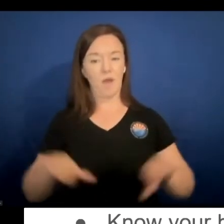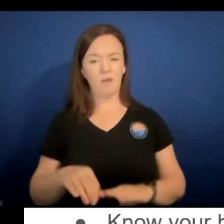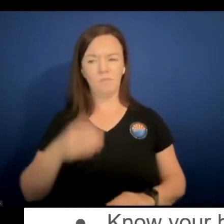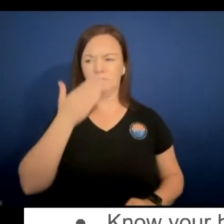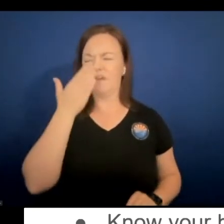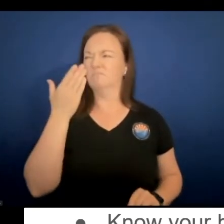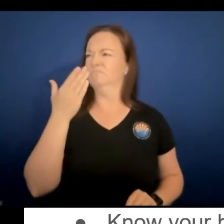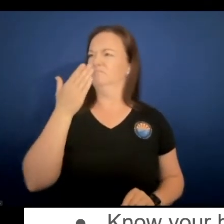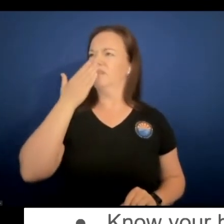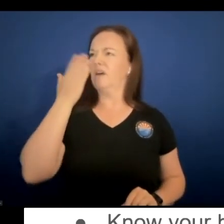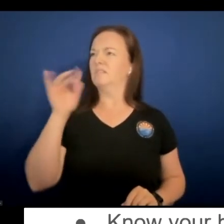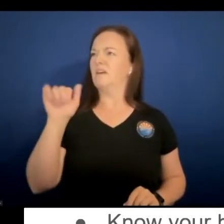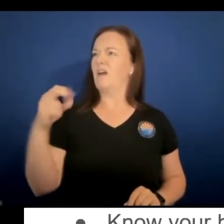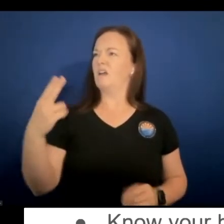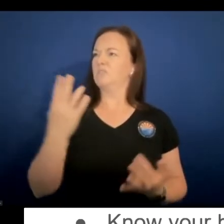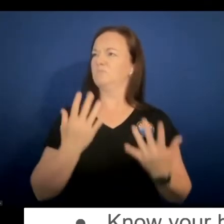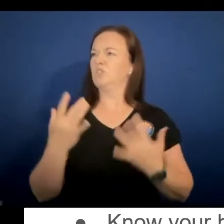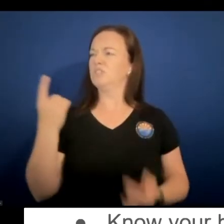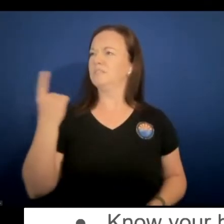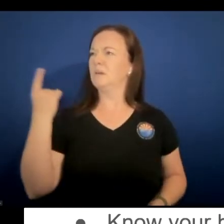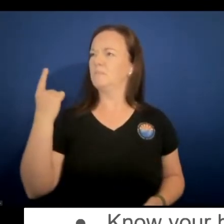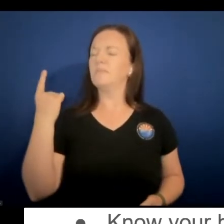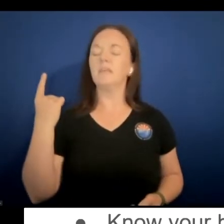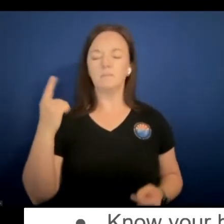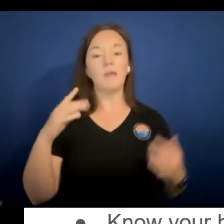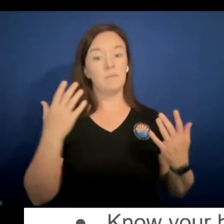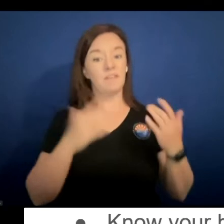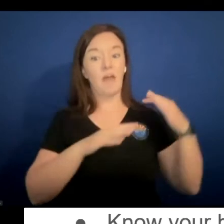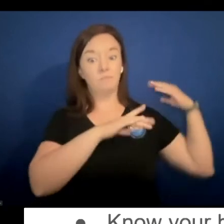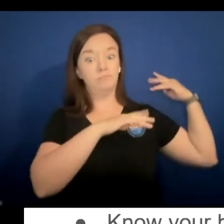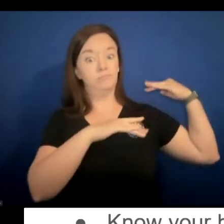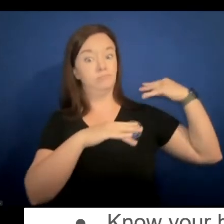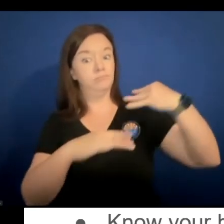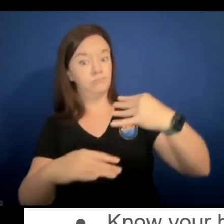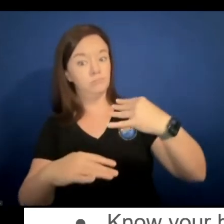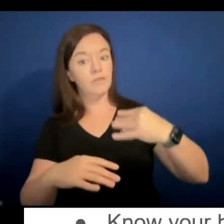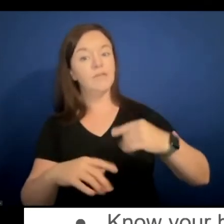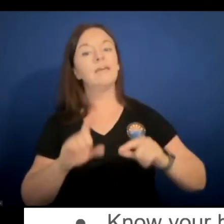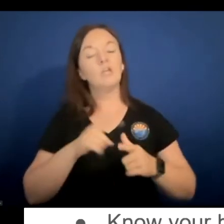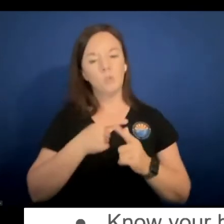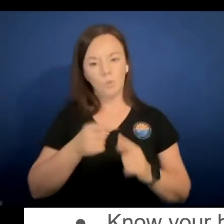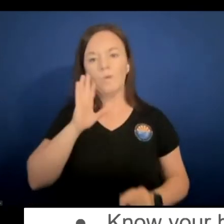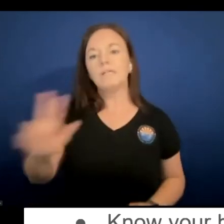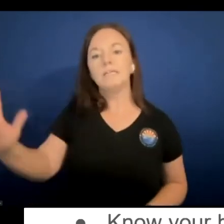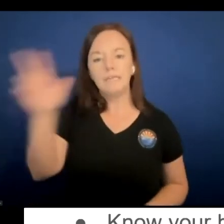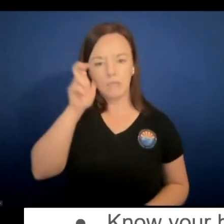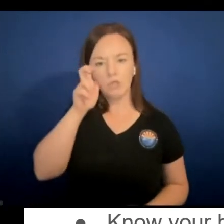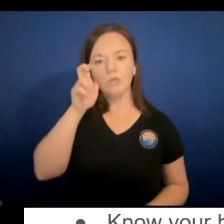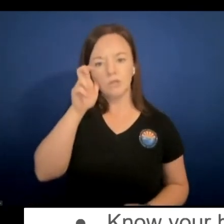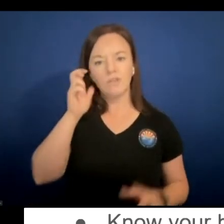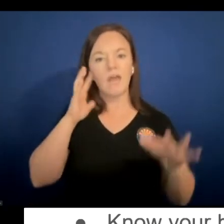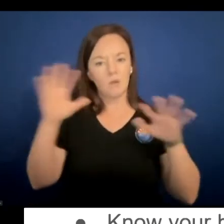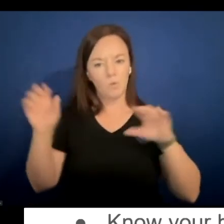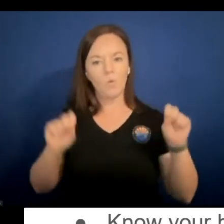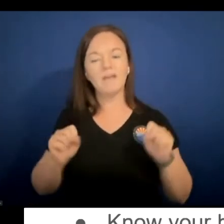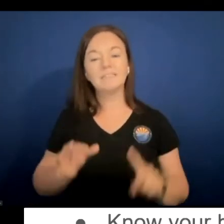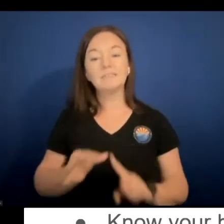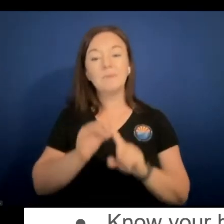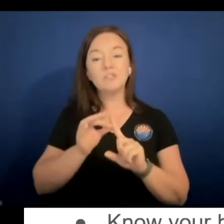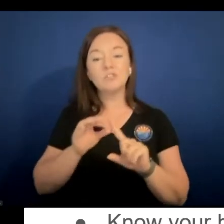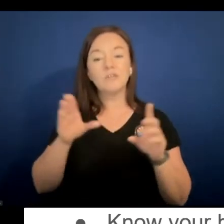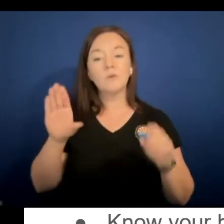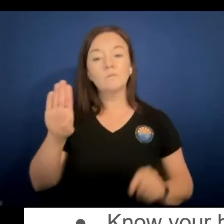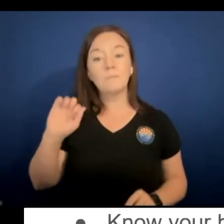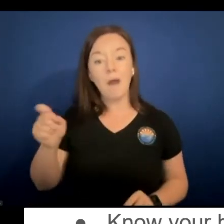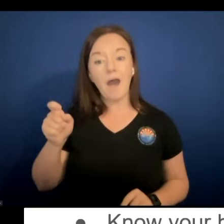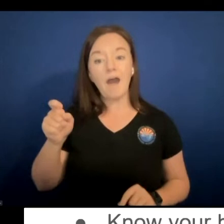may be some of the ash and debris moving. And then you'll hear the noise, especially in those box canyon areas.